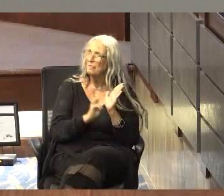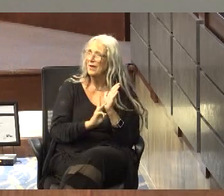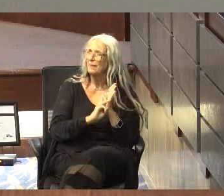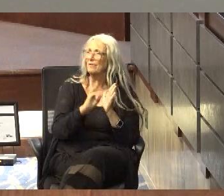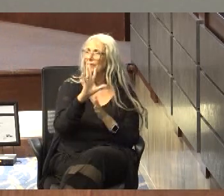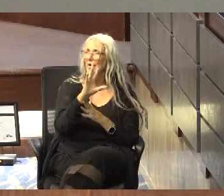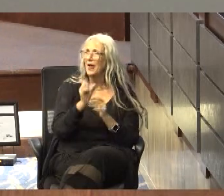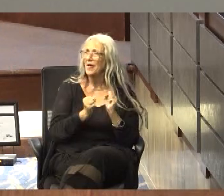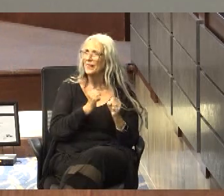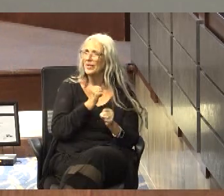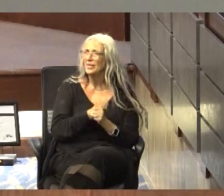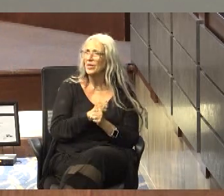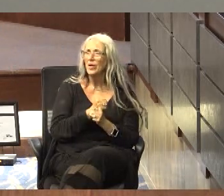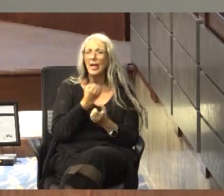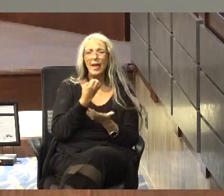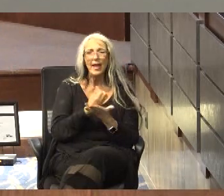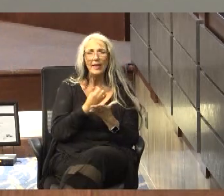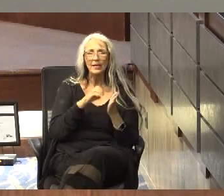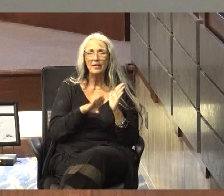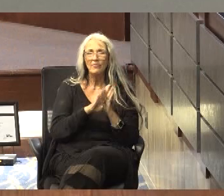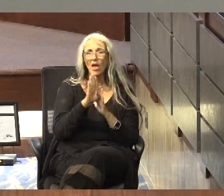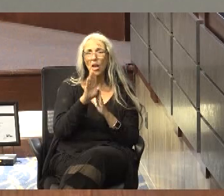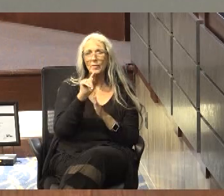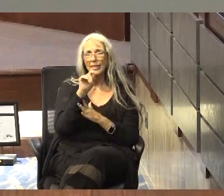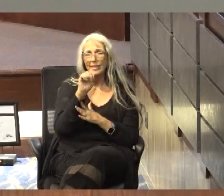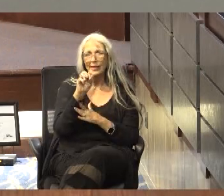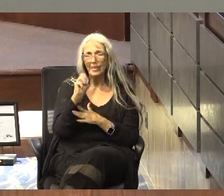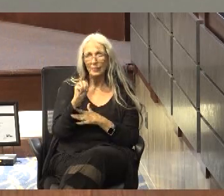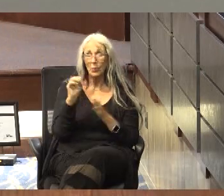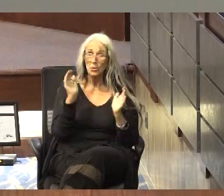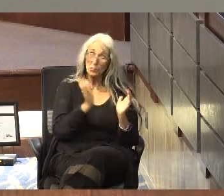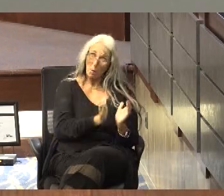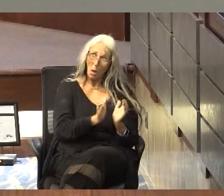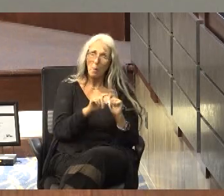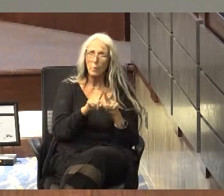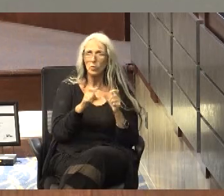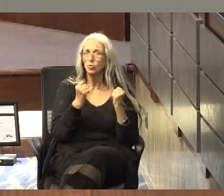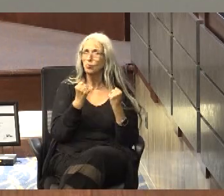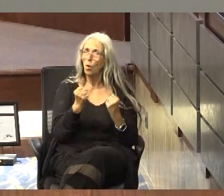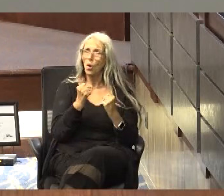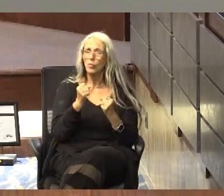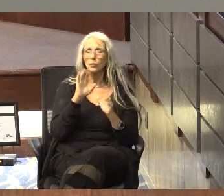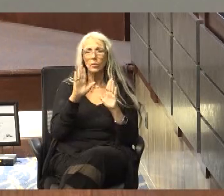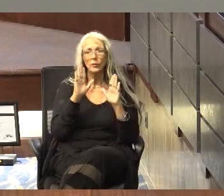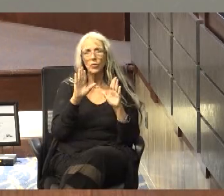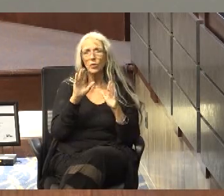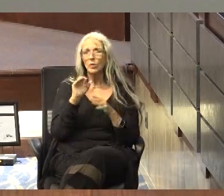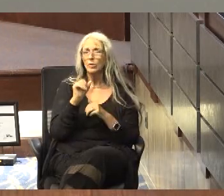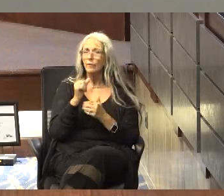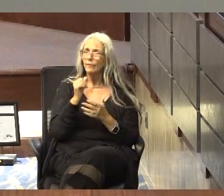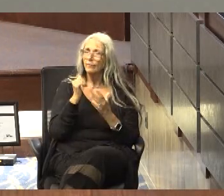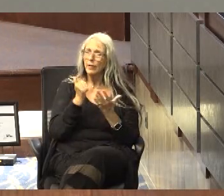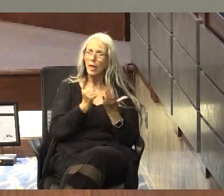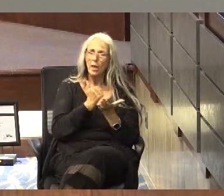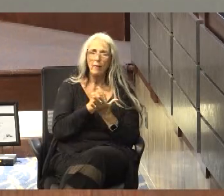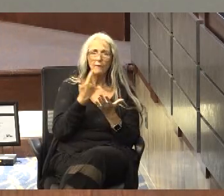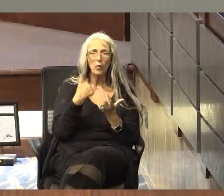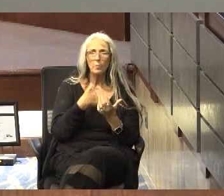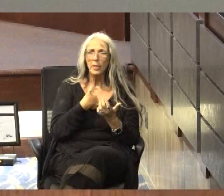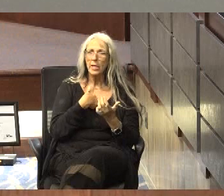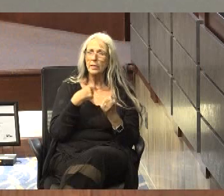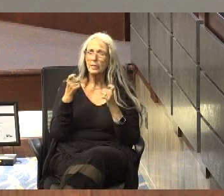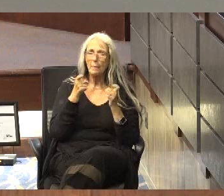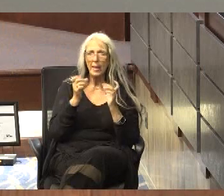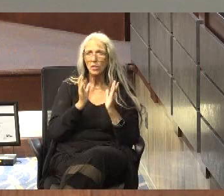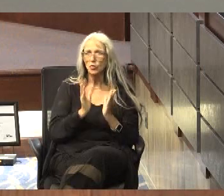And our economic development team is small, but they are mighty, and they've been a great asset to me as manager. Kent has been a great